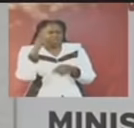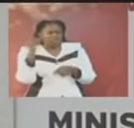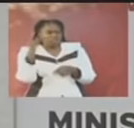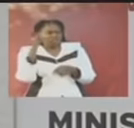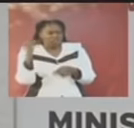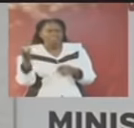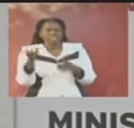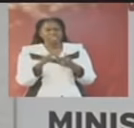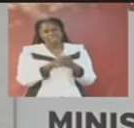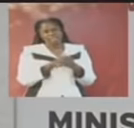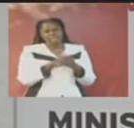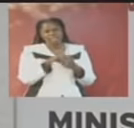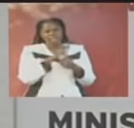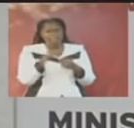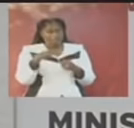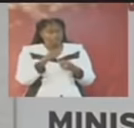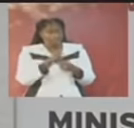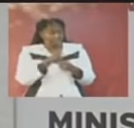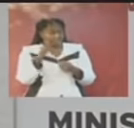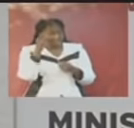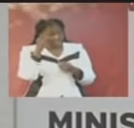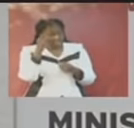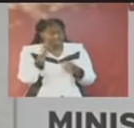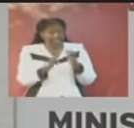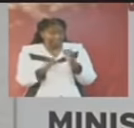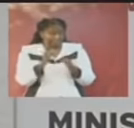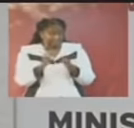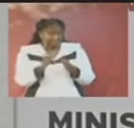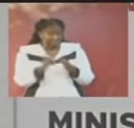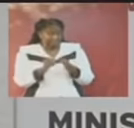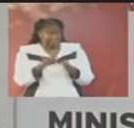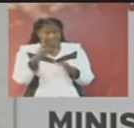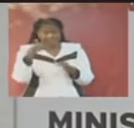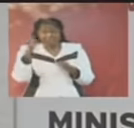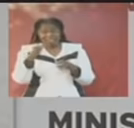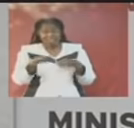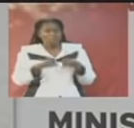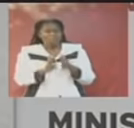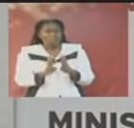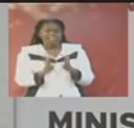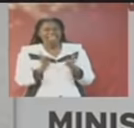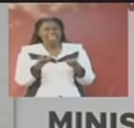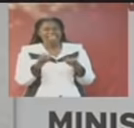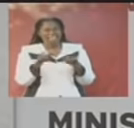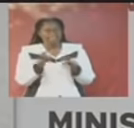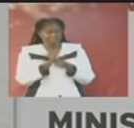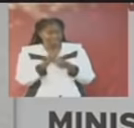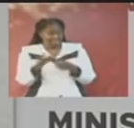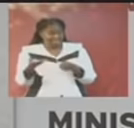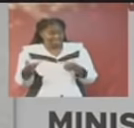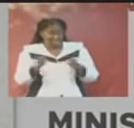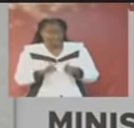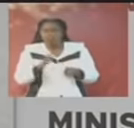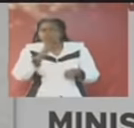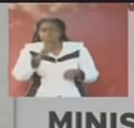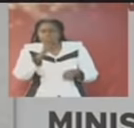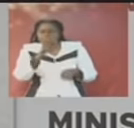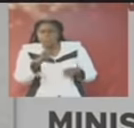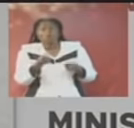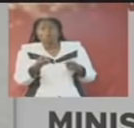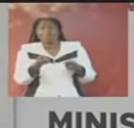case. So that in and of itself is part of the reason that we're not sure exactly how this will go, but